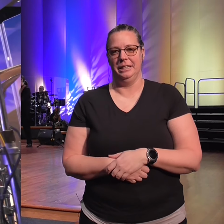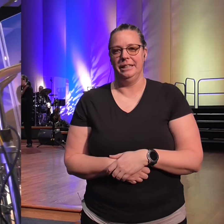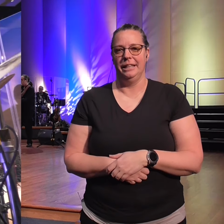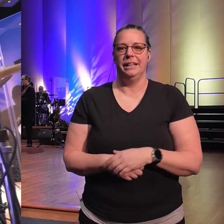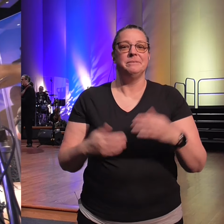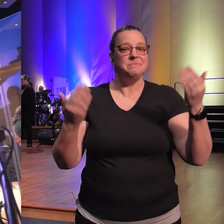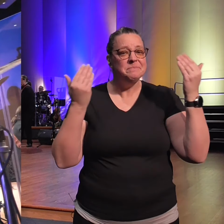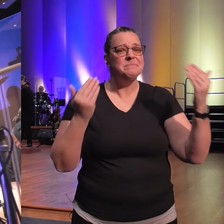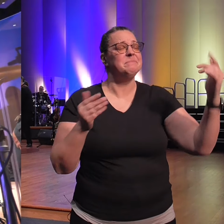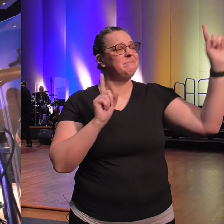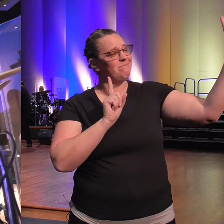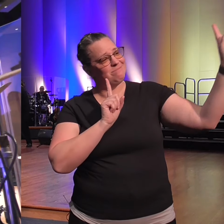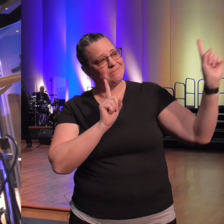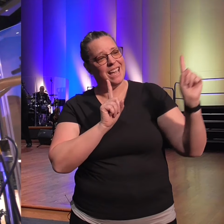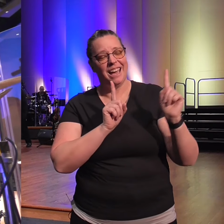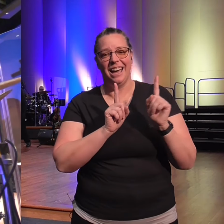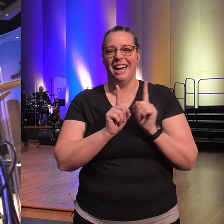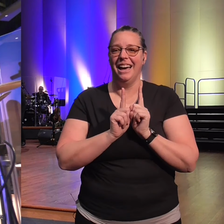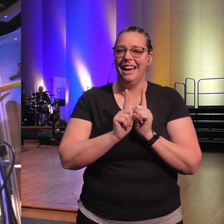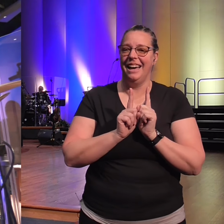So touch me